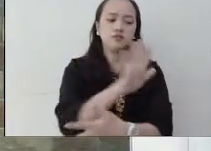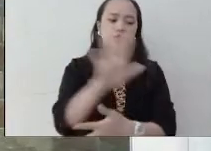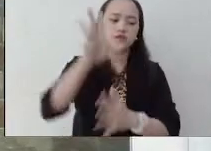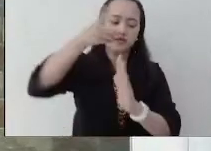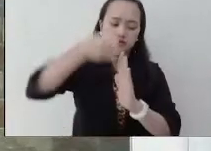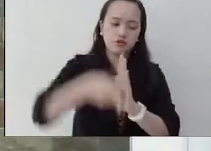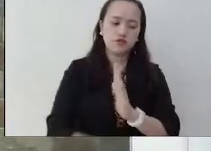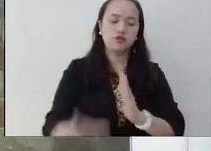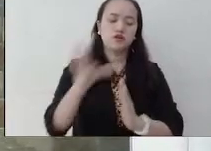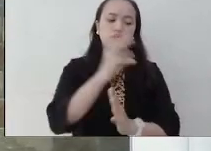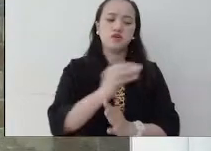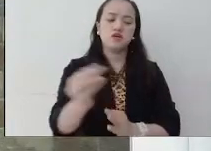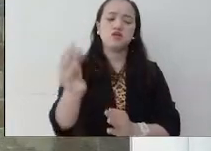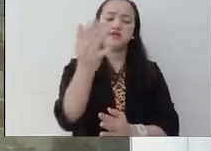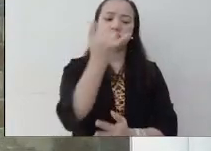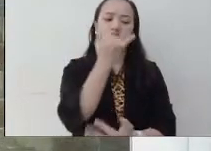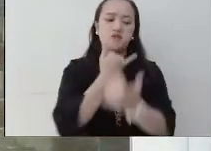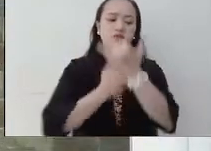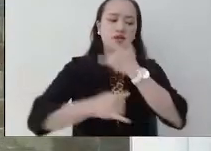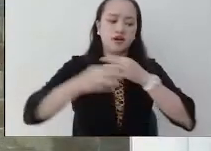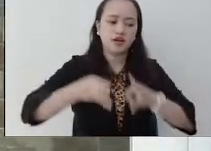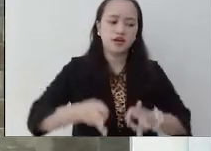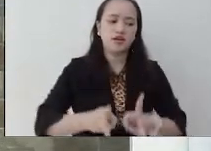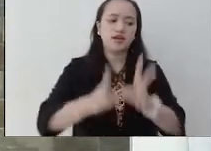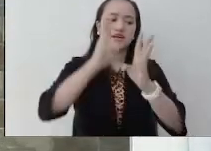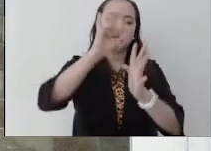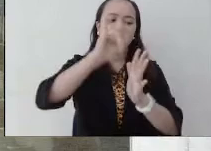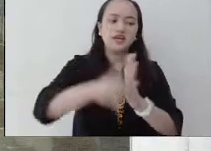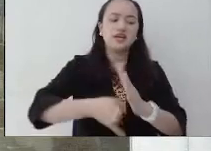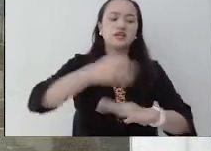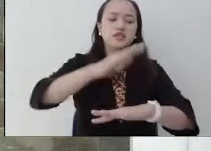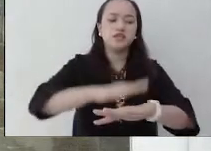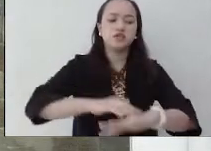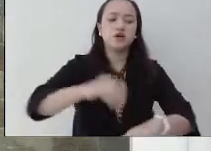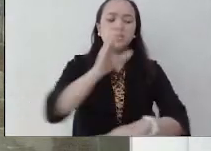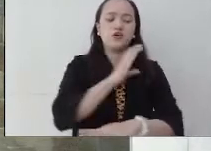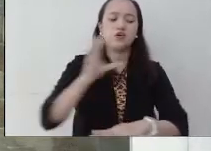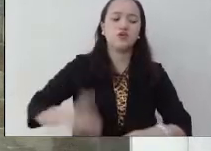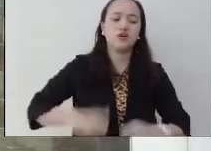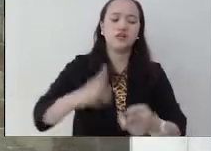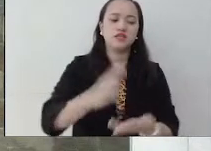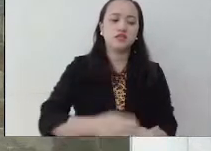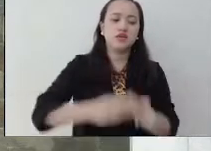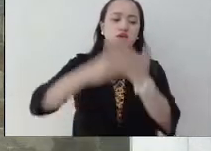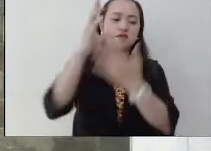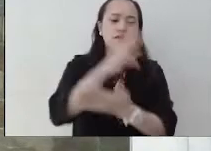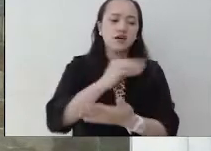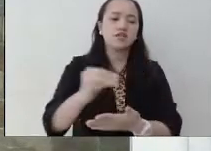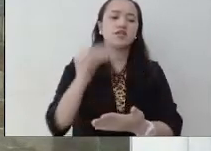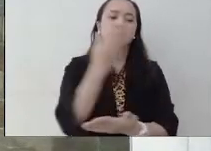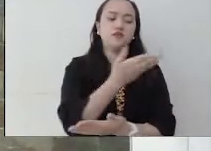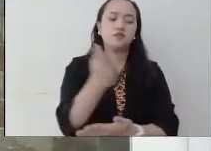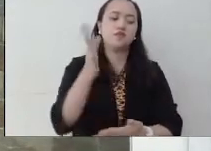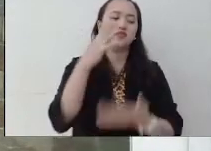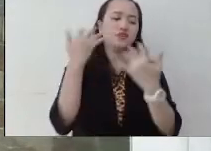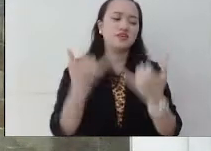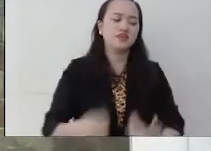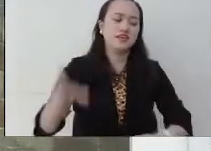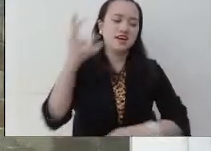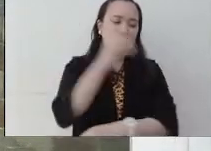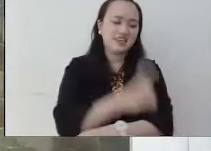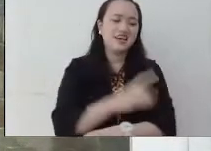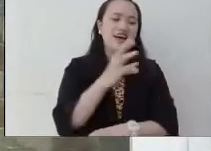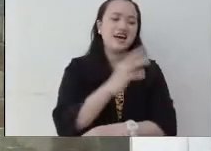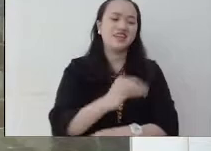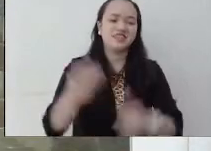to lead you down the wrong way. Just call on Christ's name, he'll save you